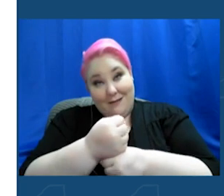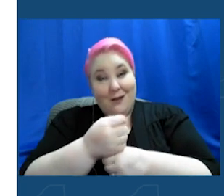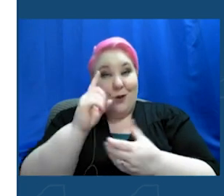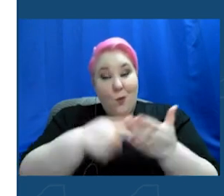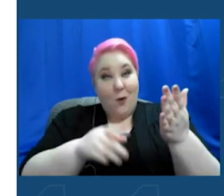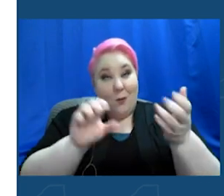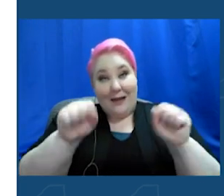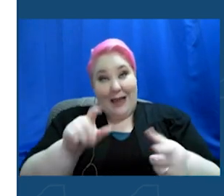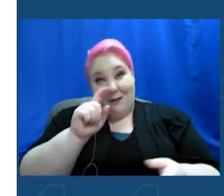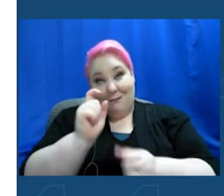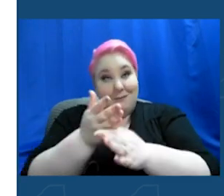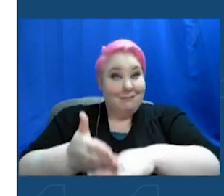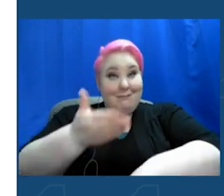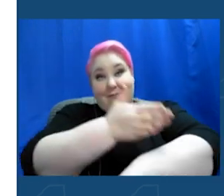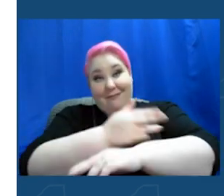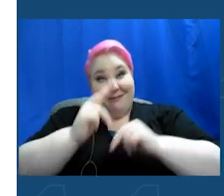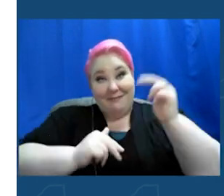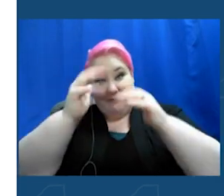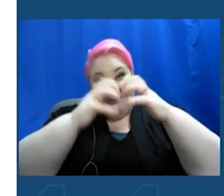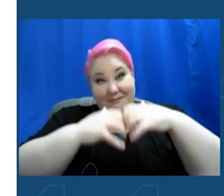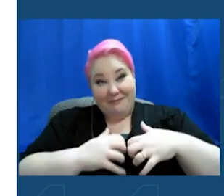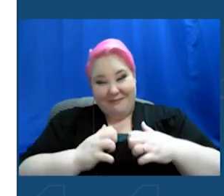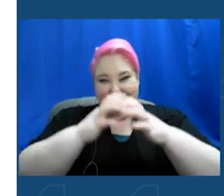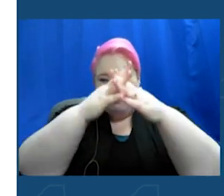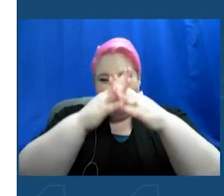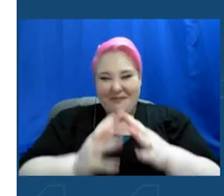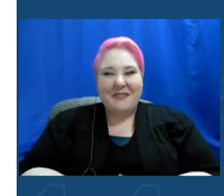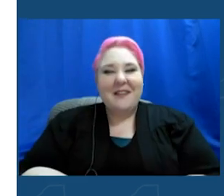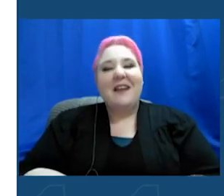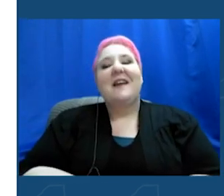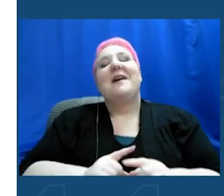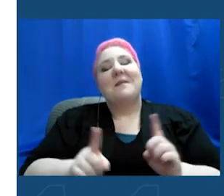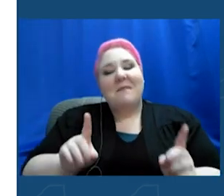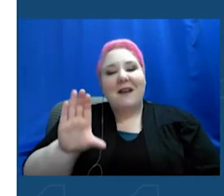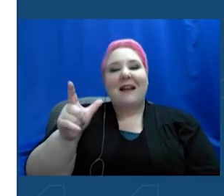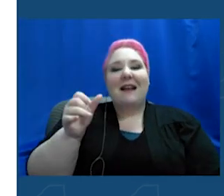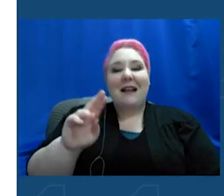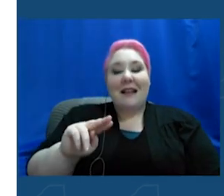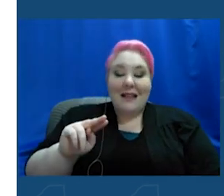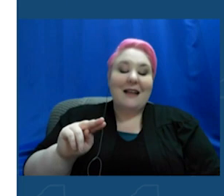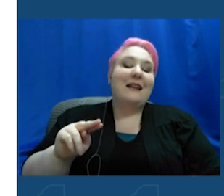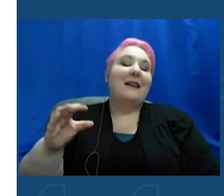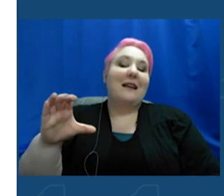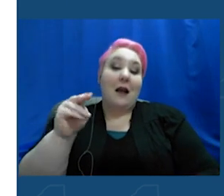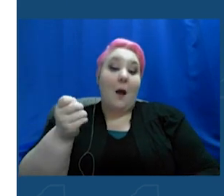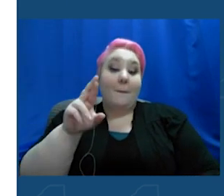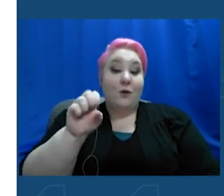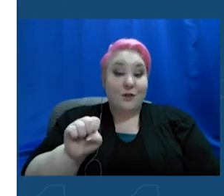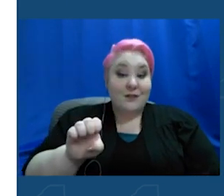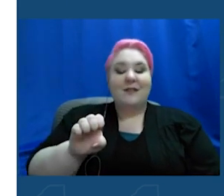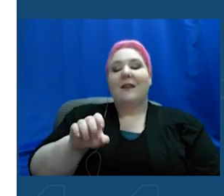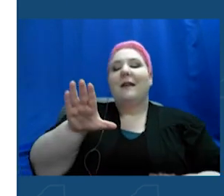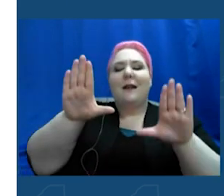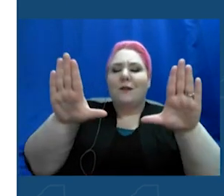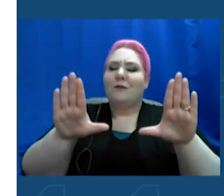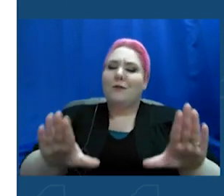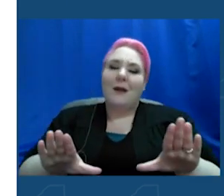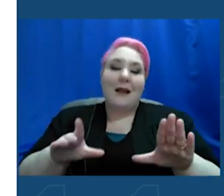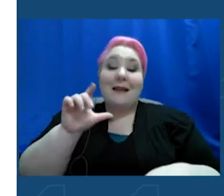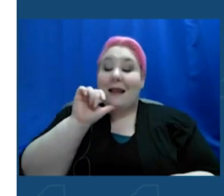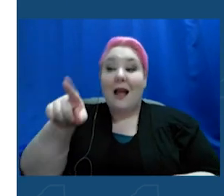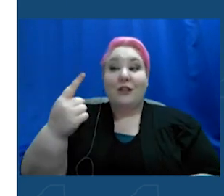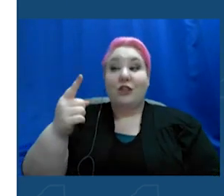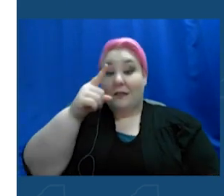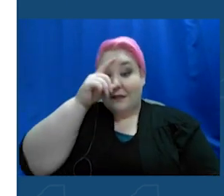And the Clayton Chamber of Commerce does an excellent job to have festivals and events, not just in the summer. We're